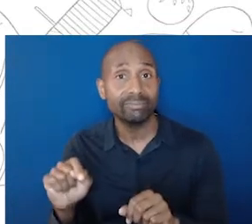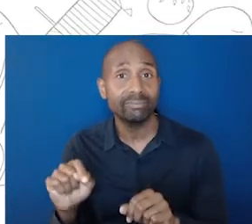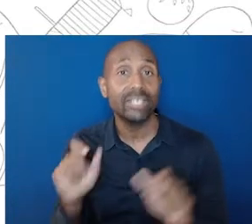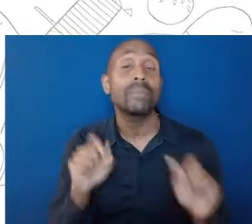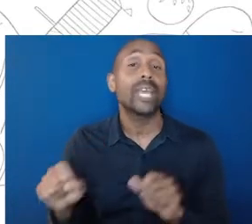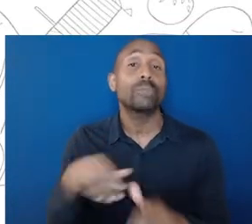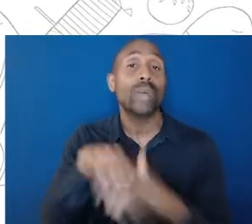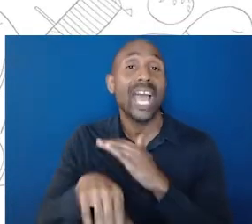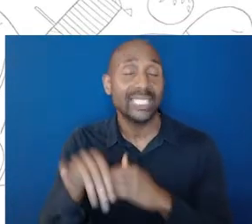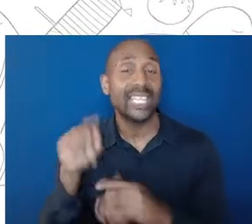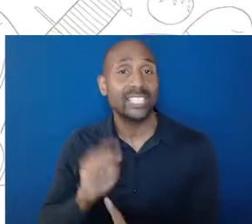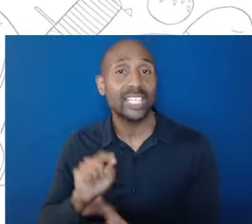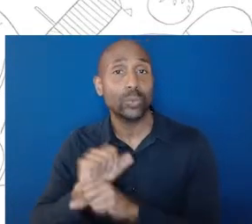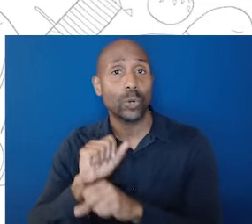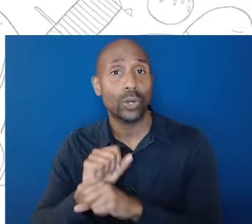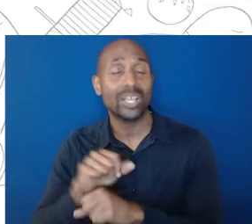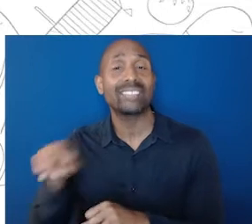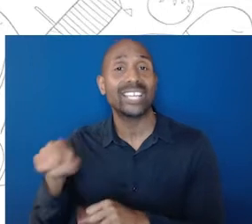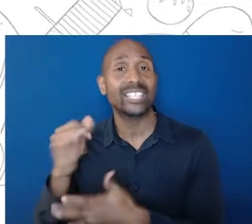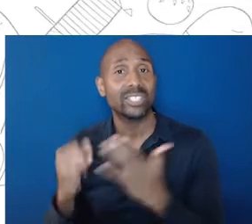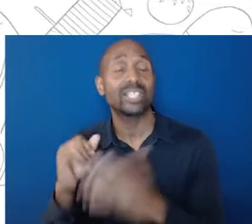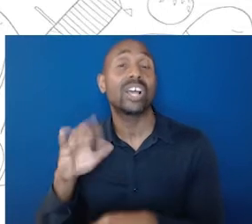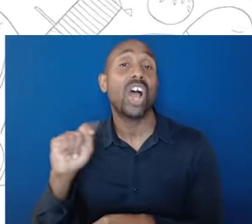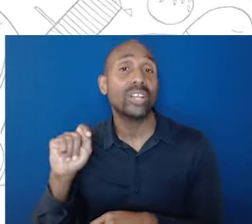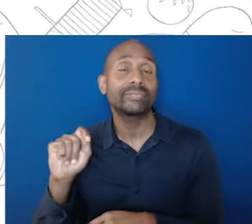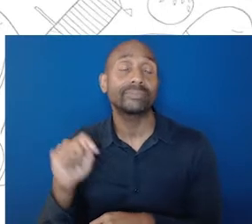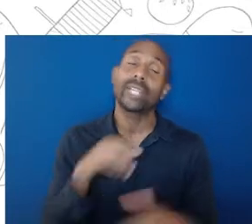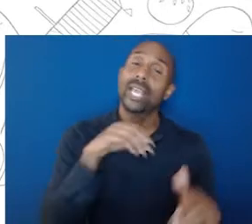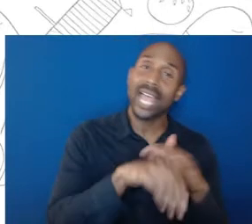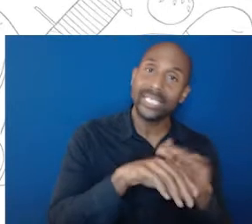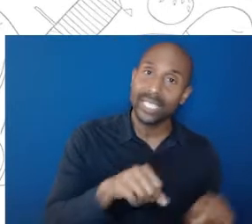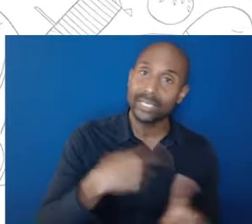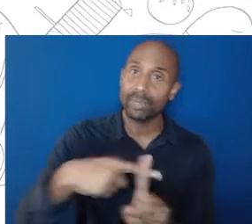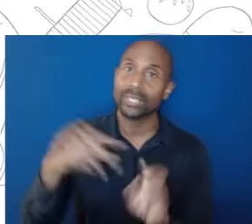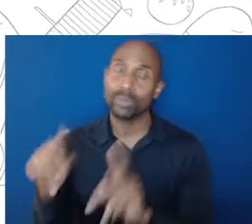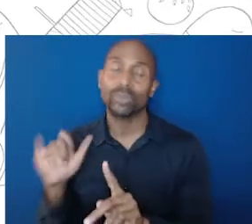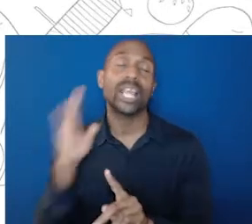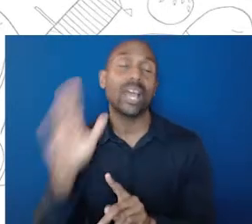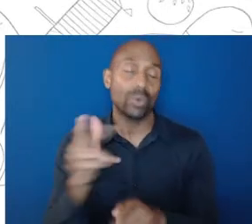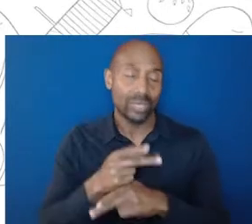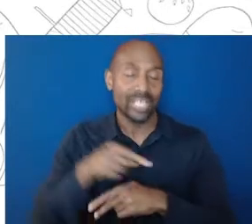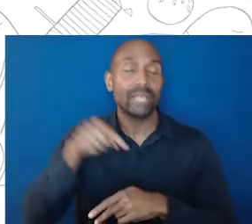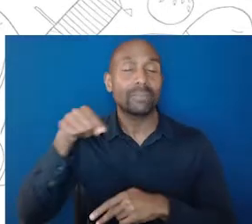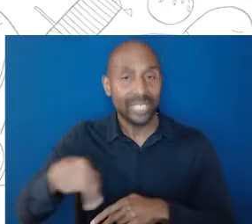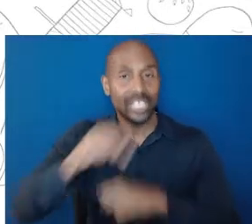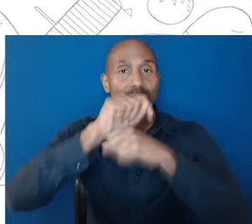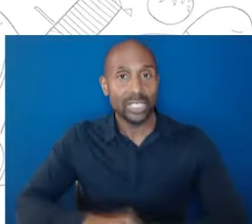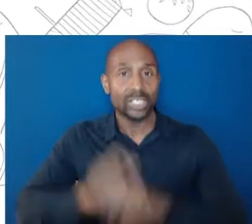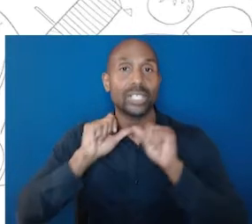so we believe that access and opportunity is what will keep this